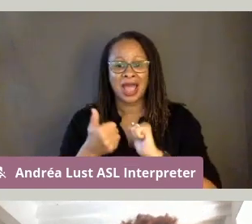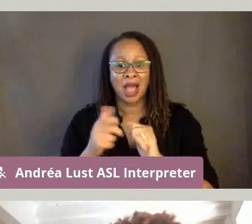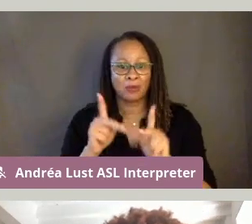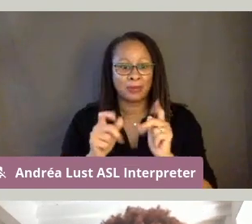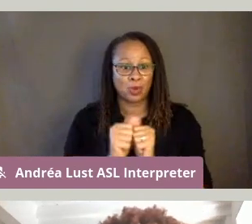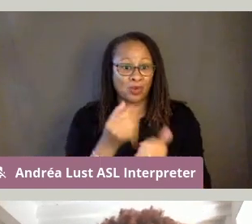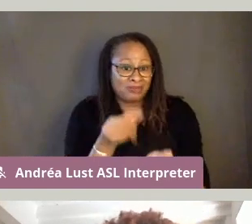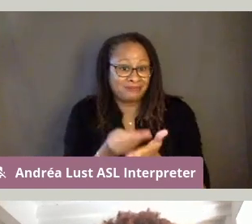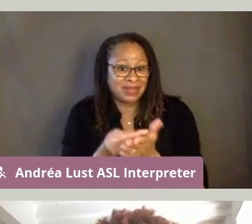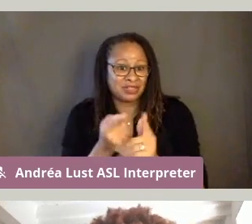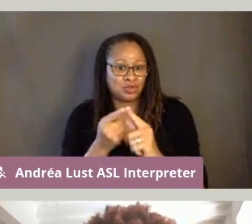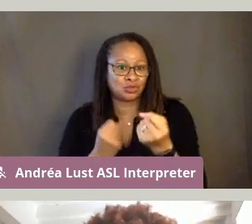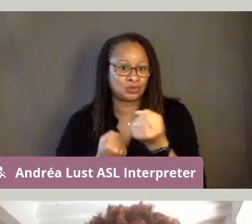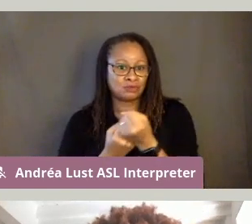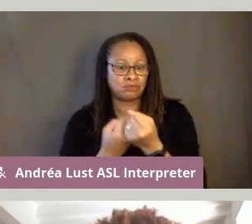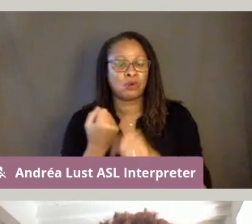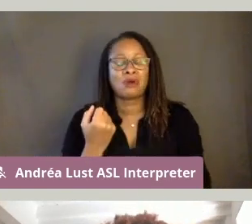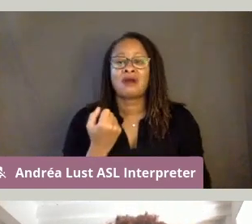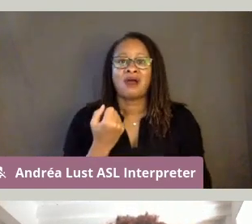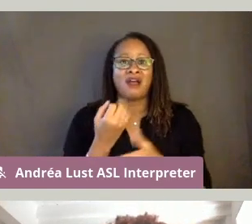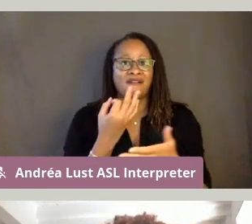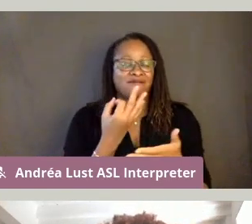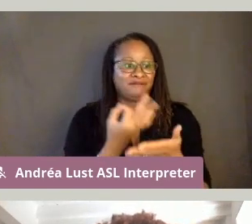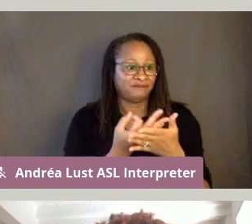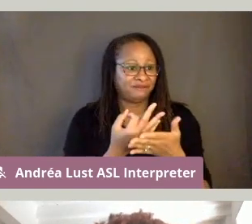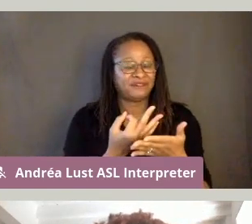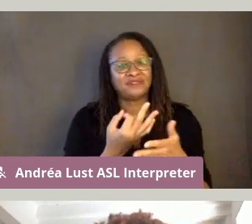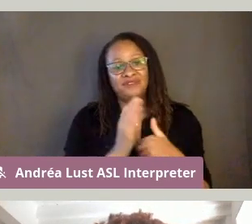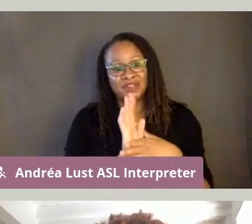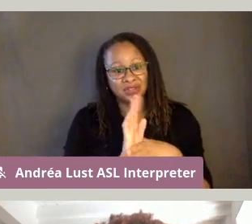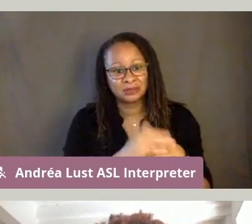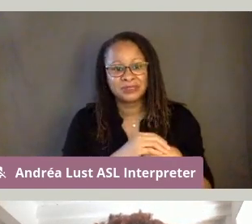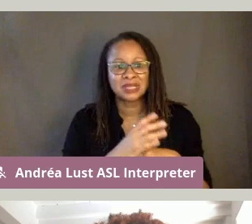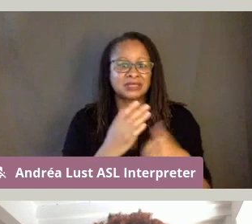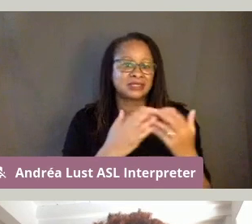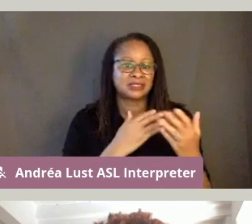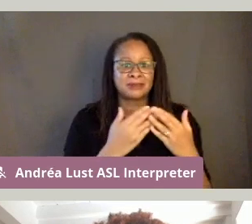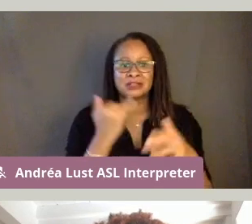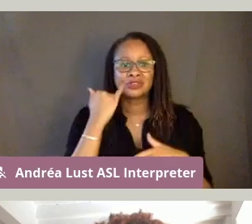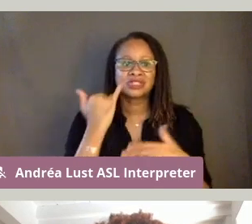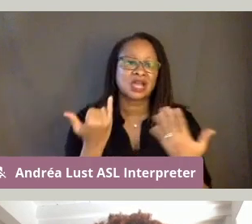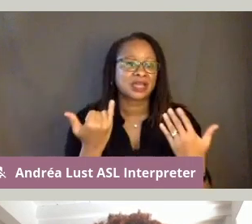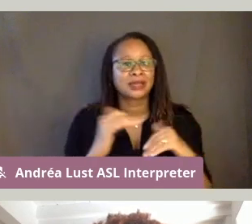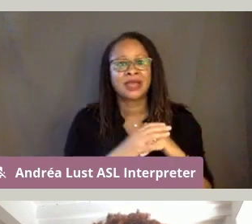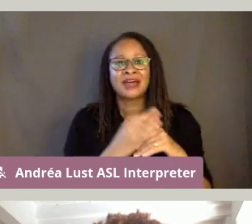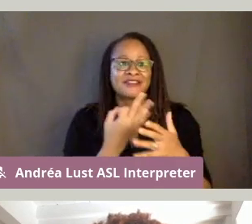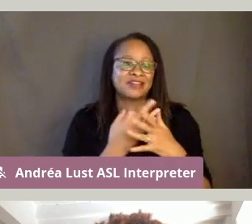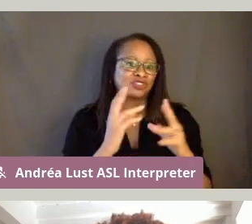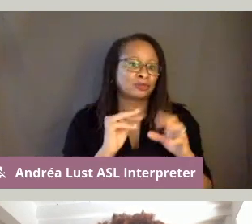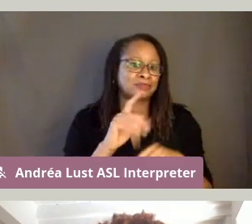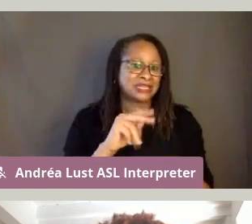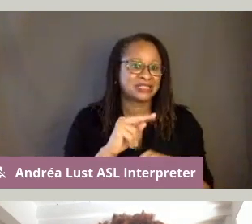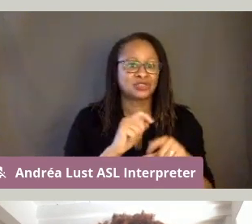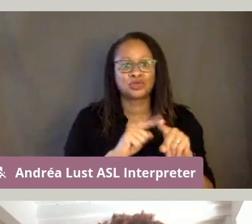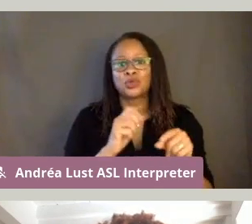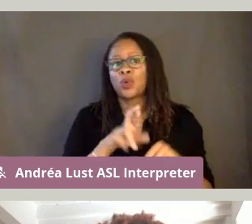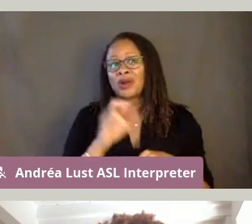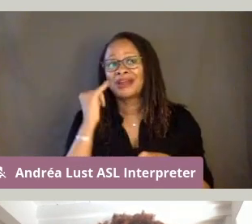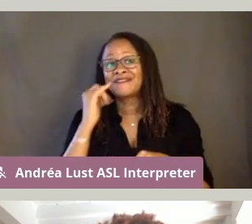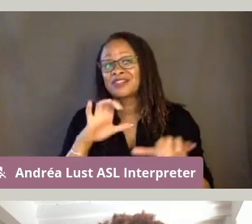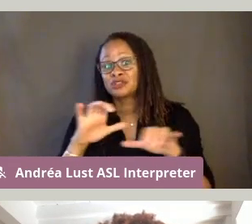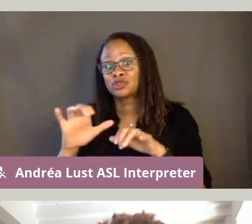the financial structure of how those with means to fund films are structured, whether they have the family foundation or donor advised fund, or whether